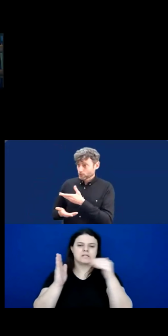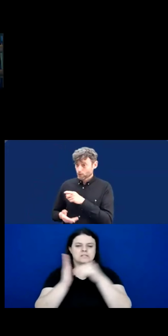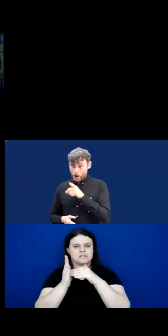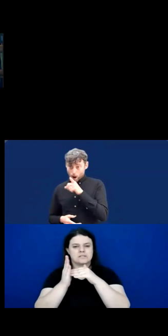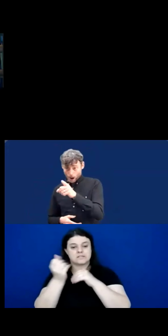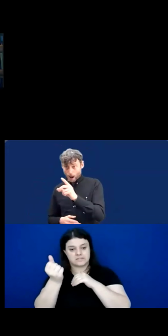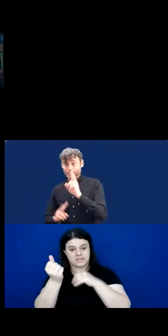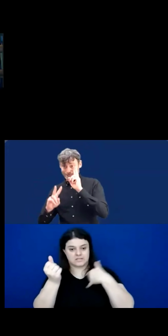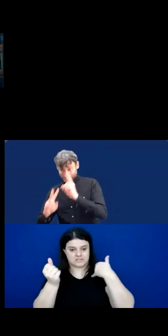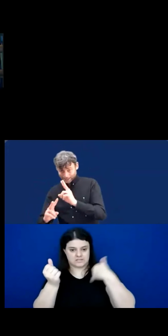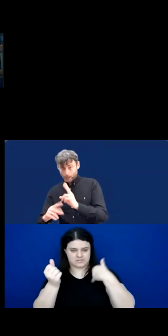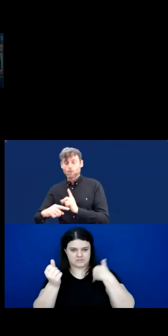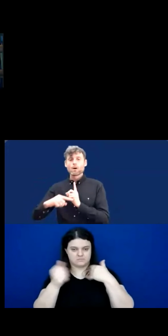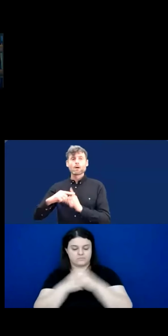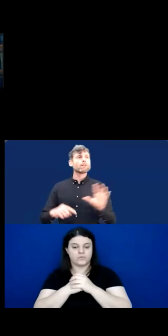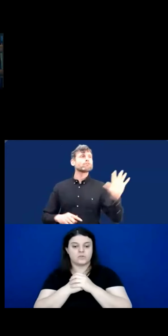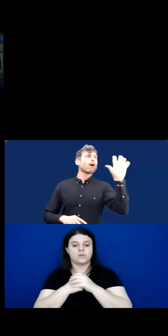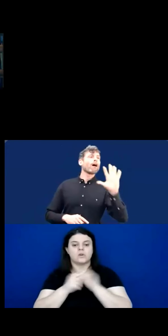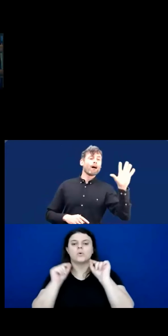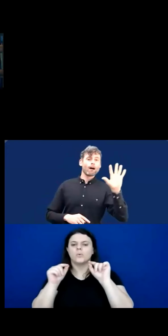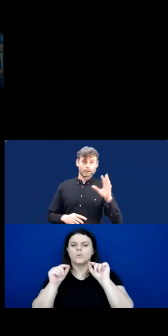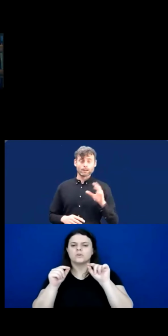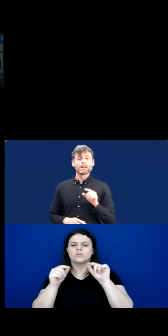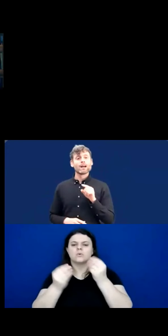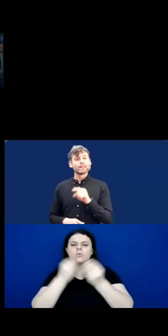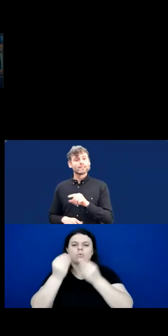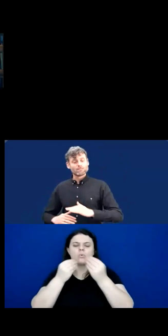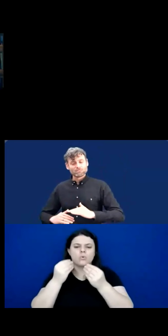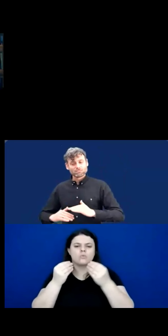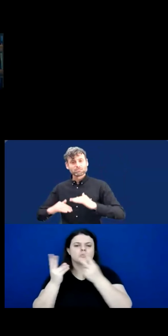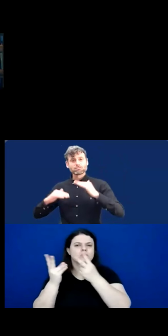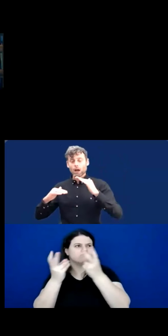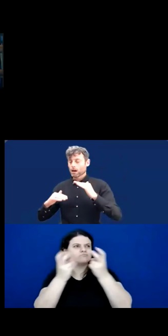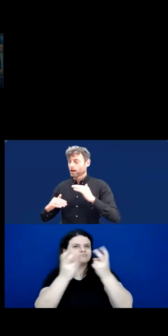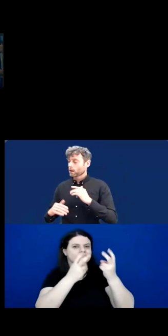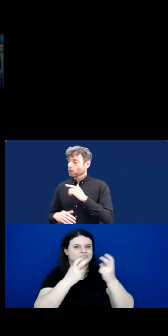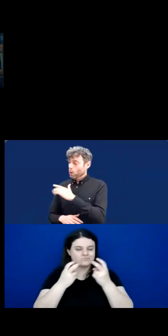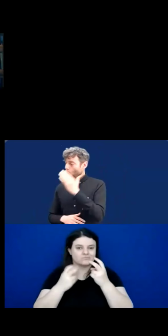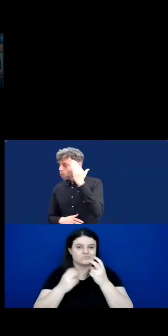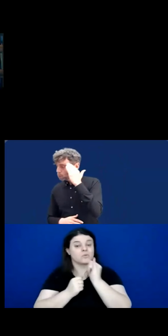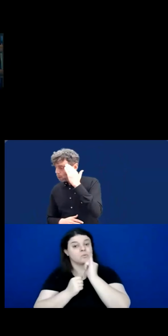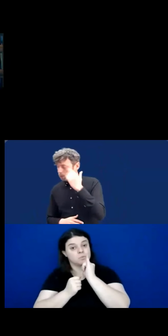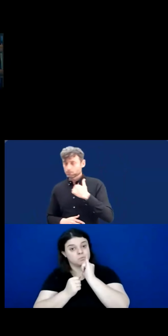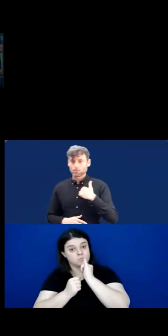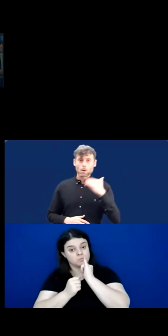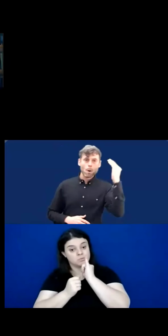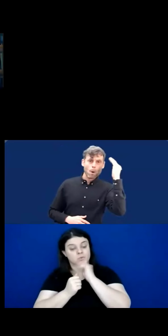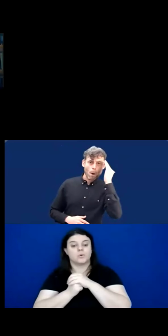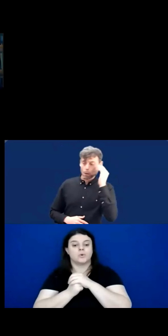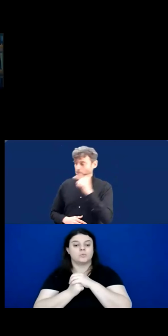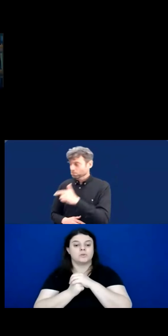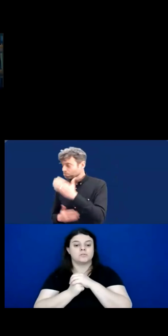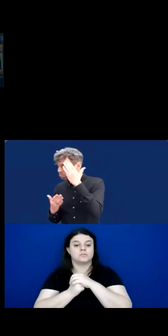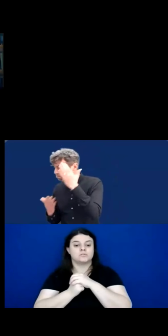focused on perspective taking. For example, partners